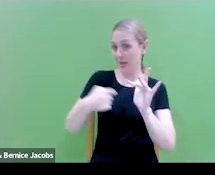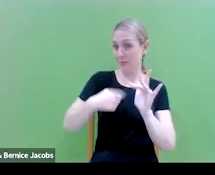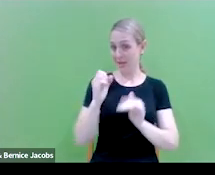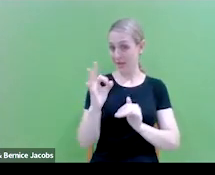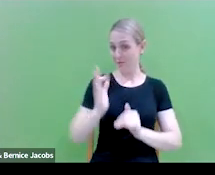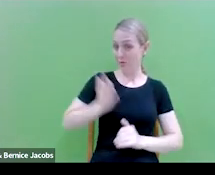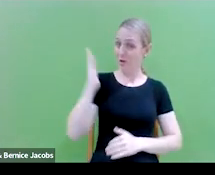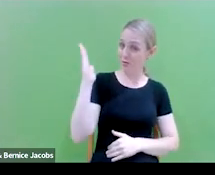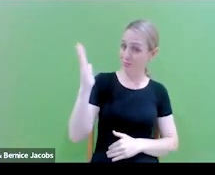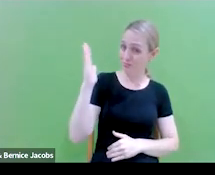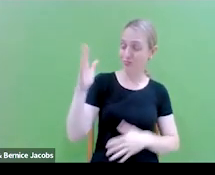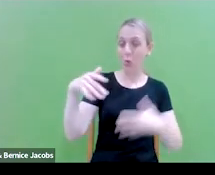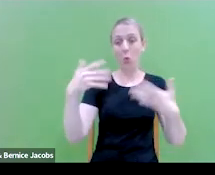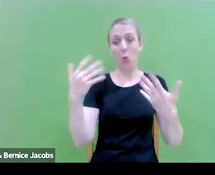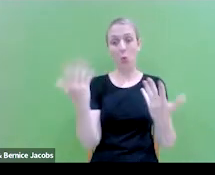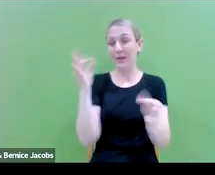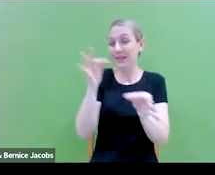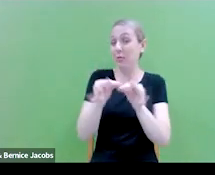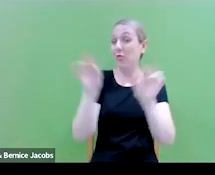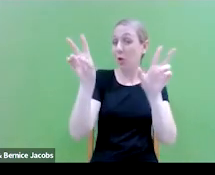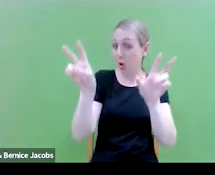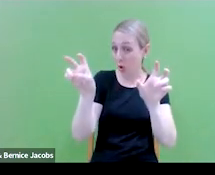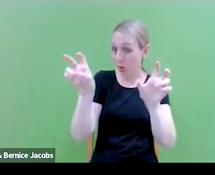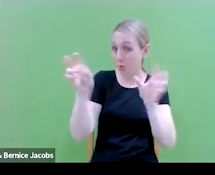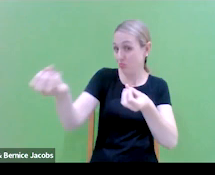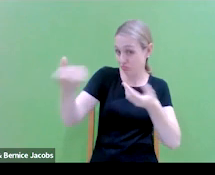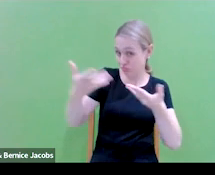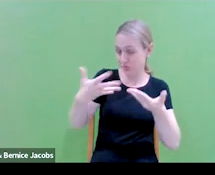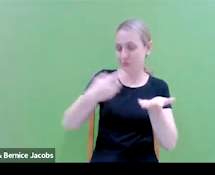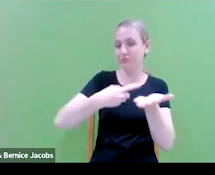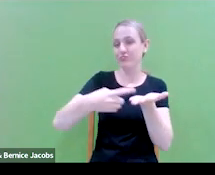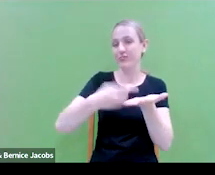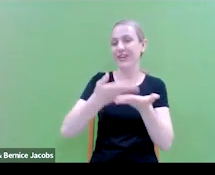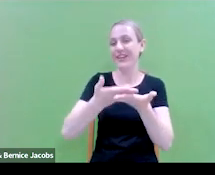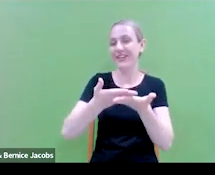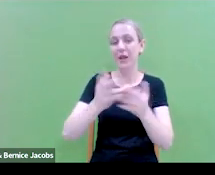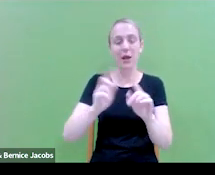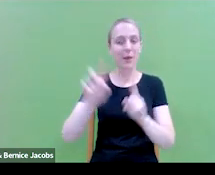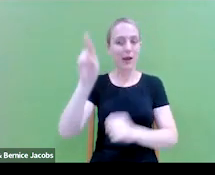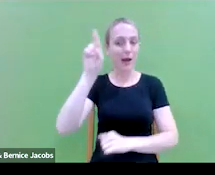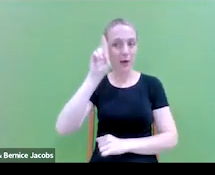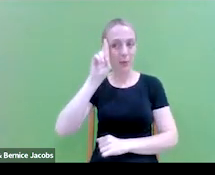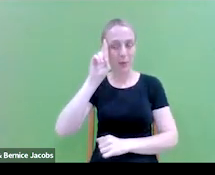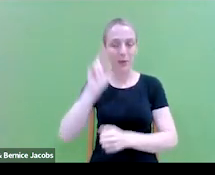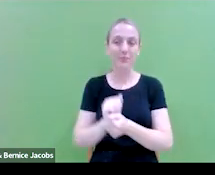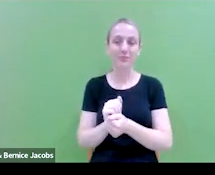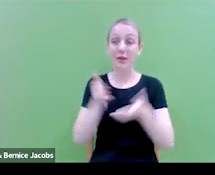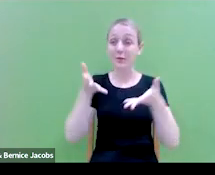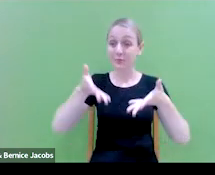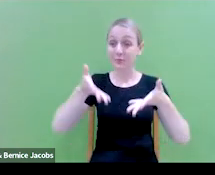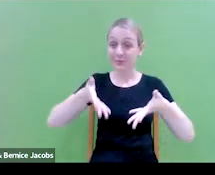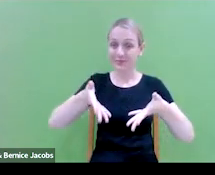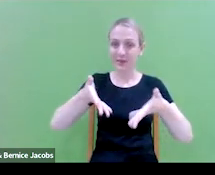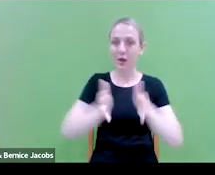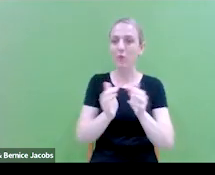like to recommend a particular topic. Please bear in mind for our event etiquette or the rules